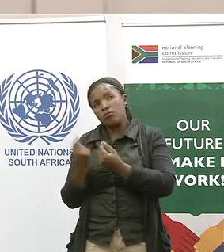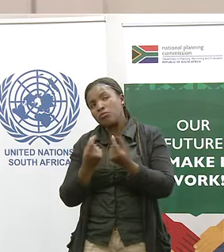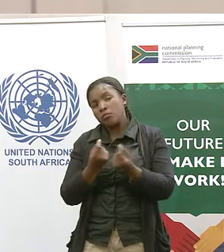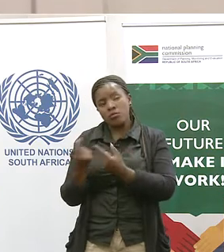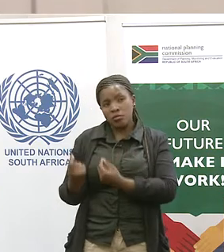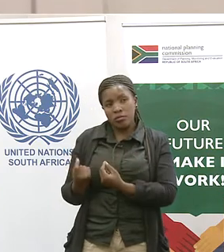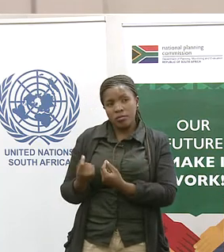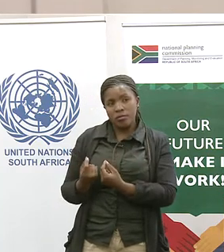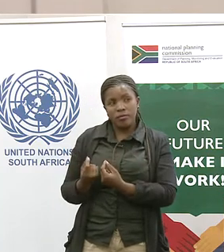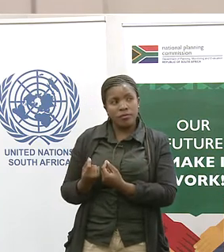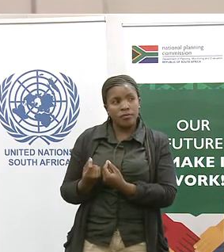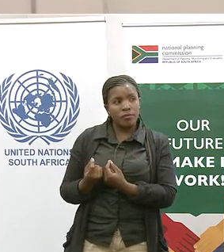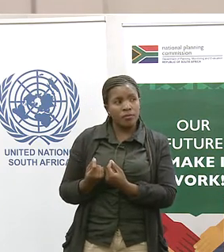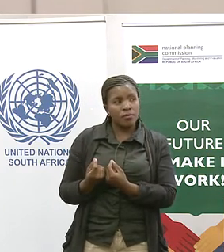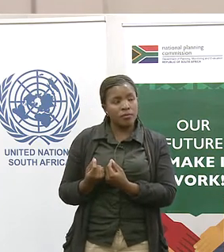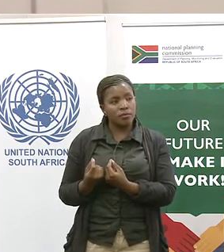the trajectory